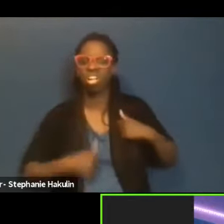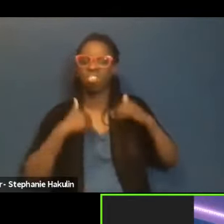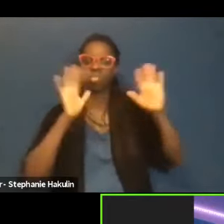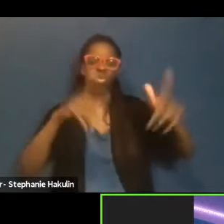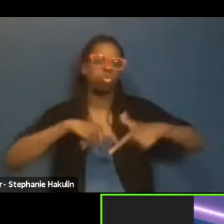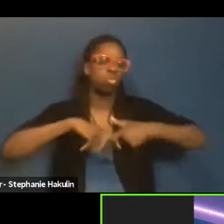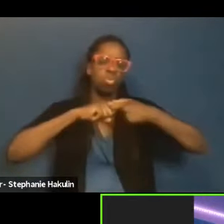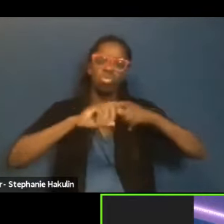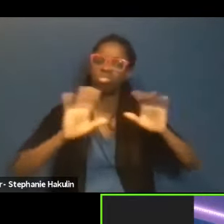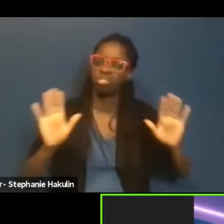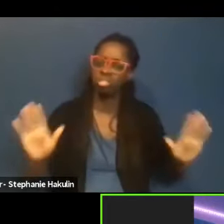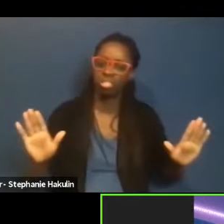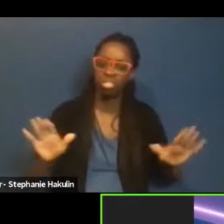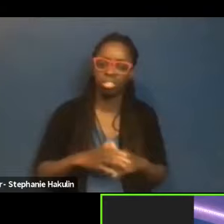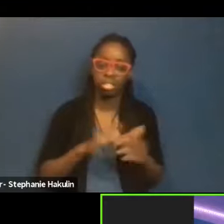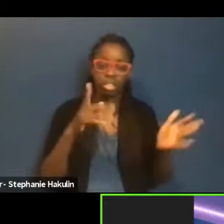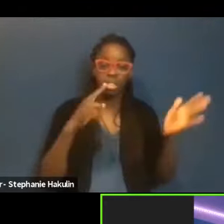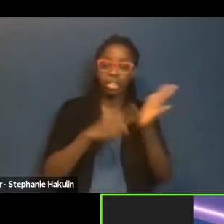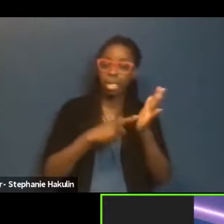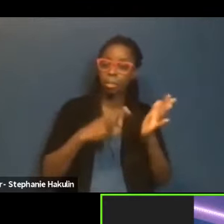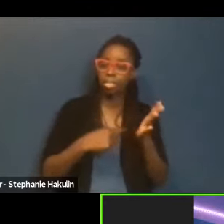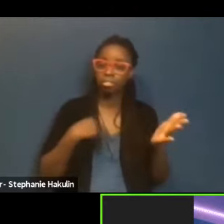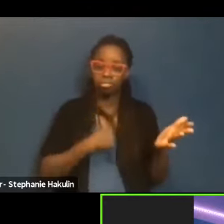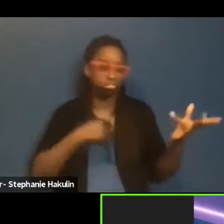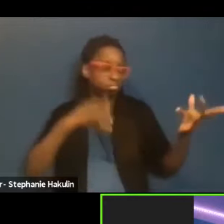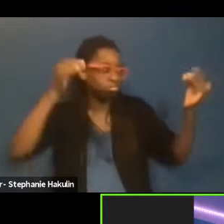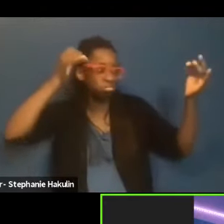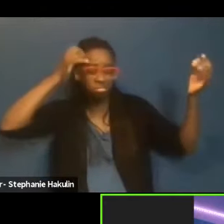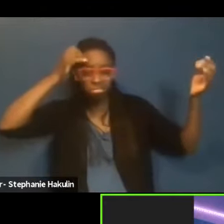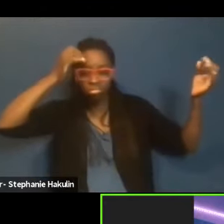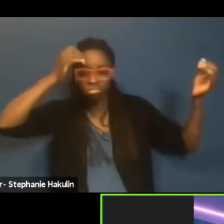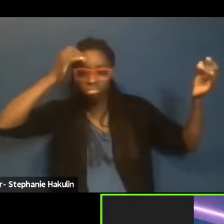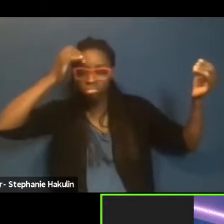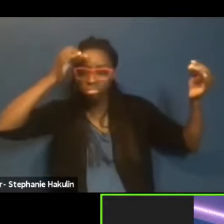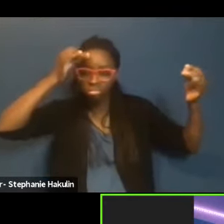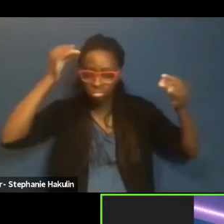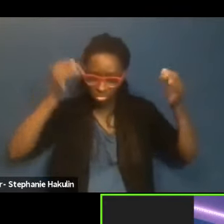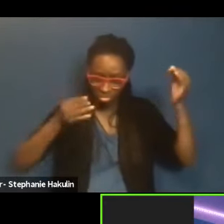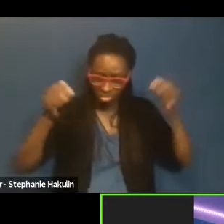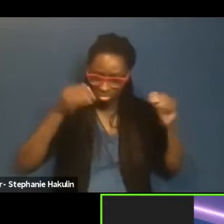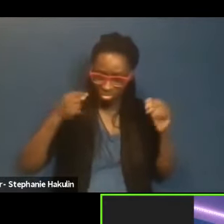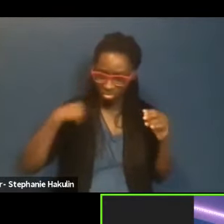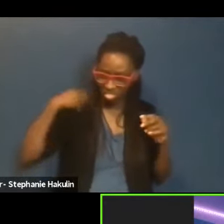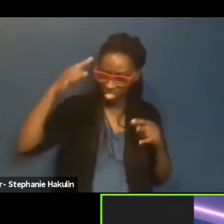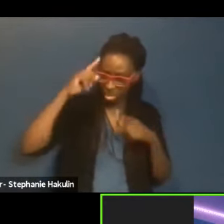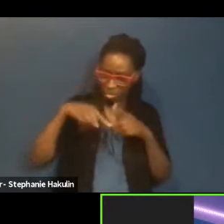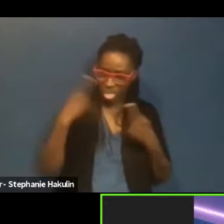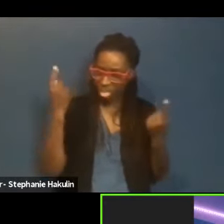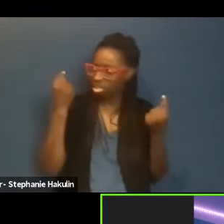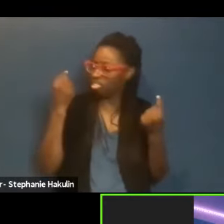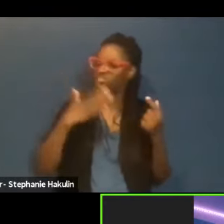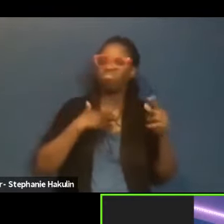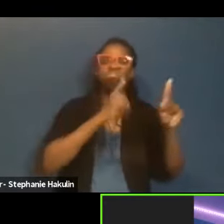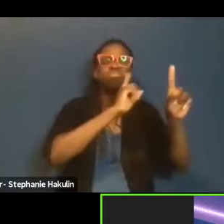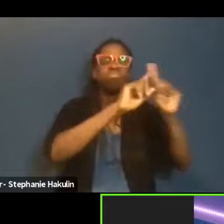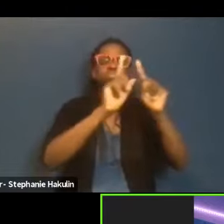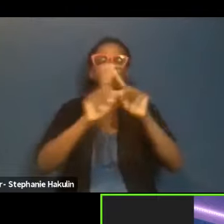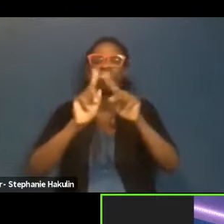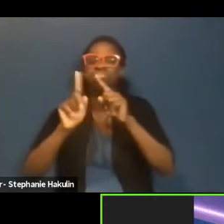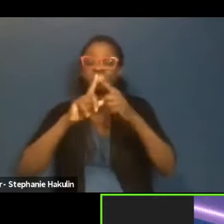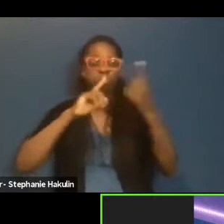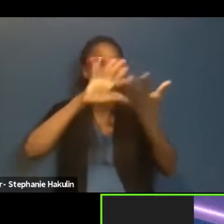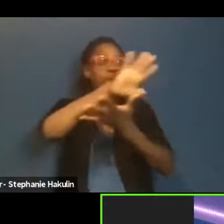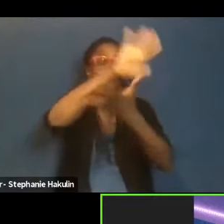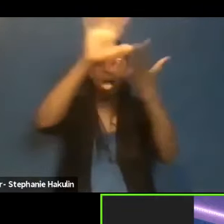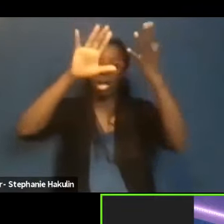the nose, thinking about my head in the clouds. I open chapters just to close them out.